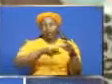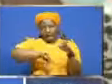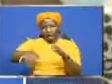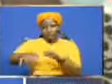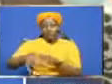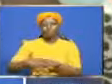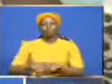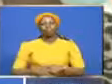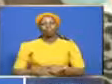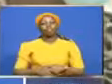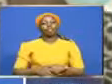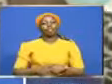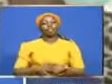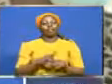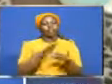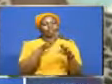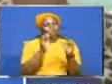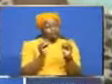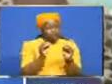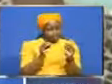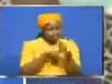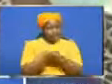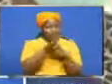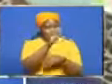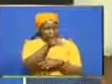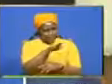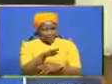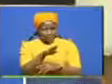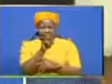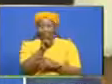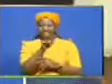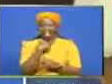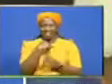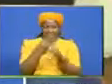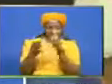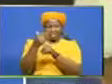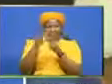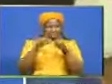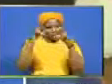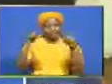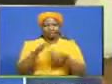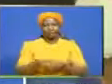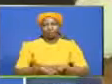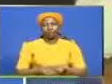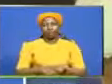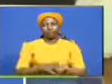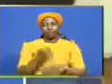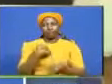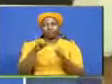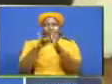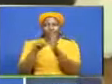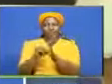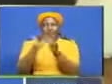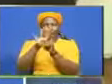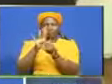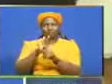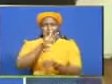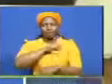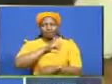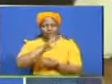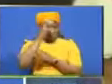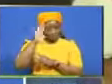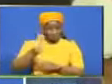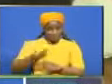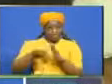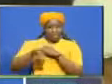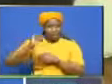an equal voting right as their counterpart, that's a big gain for us. We have identified a lot of gains for women, women in the political